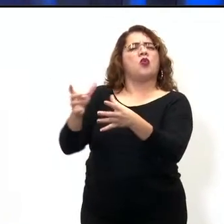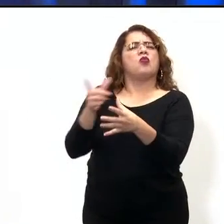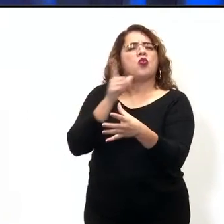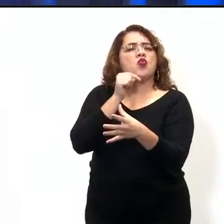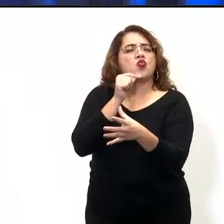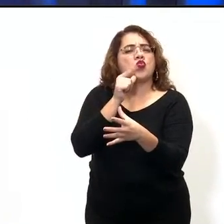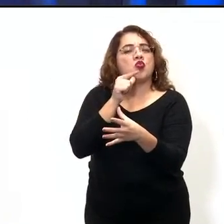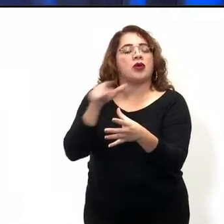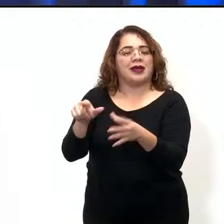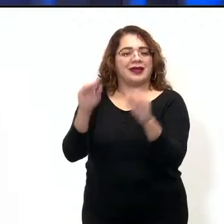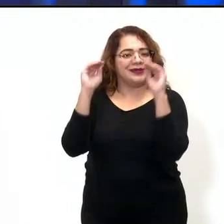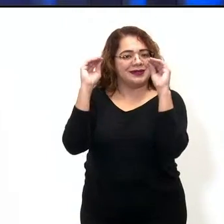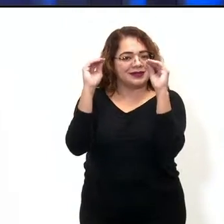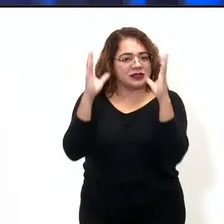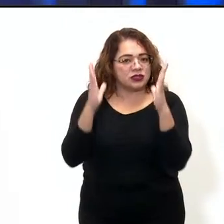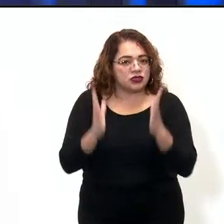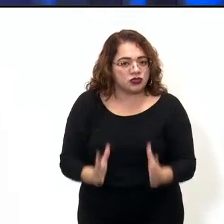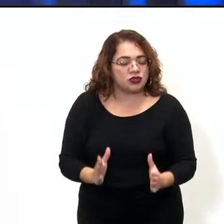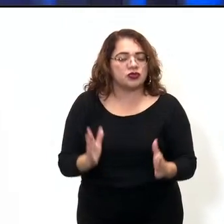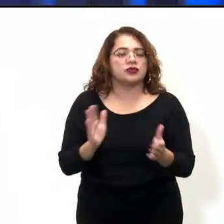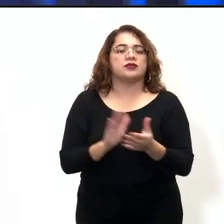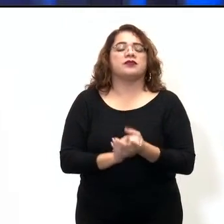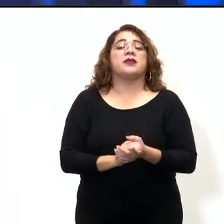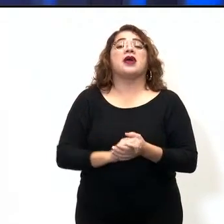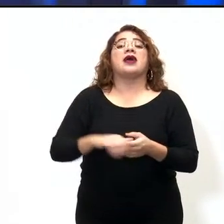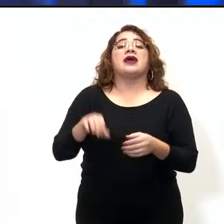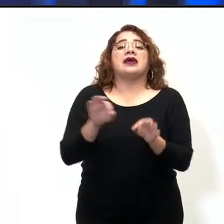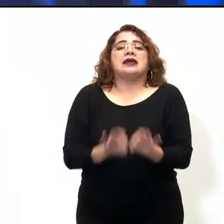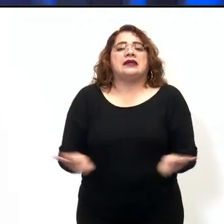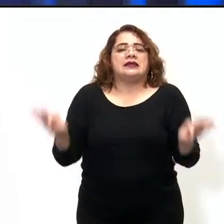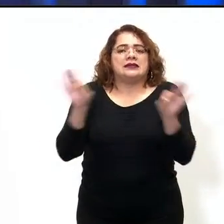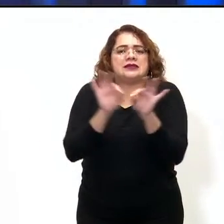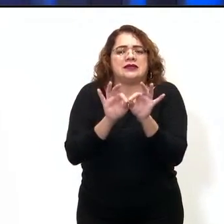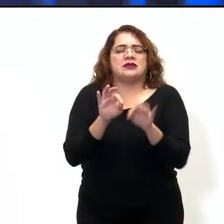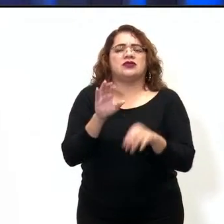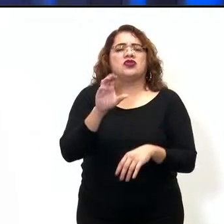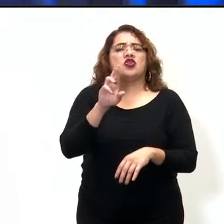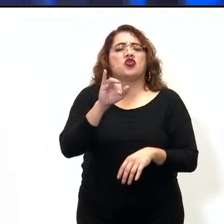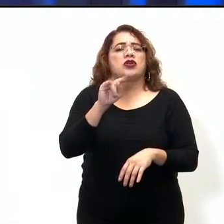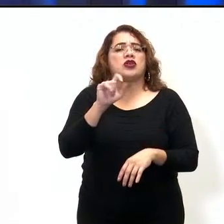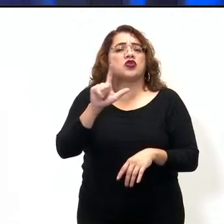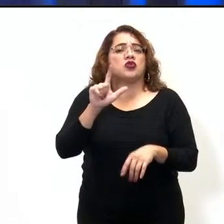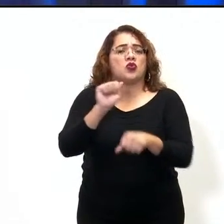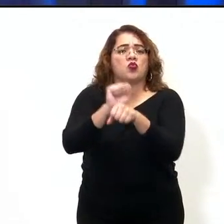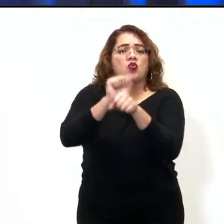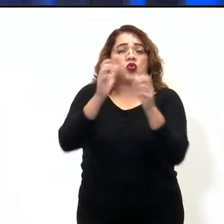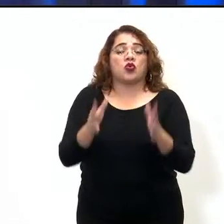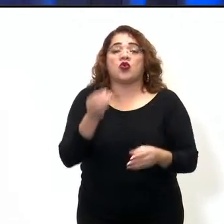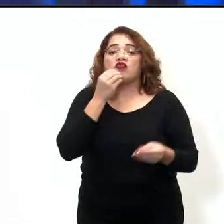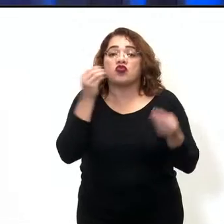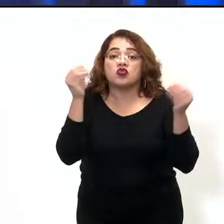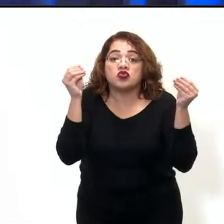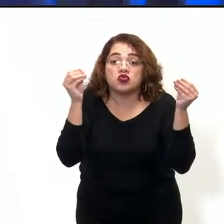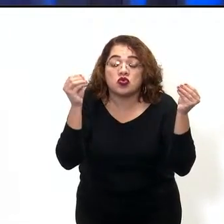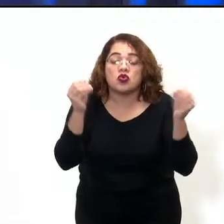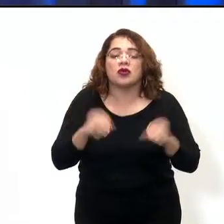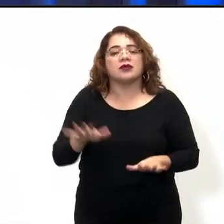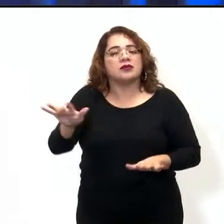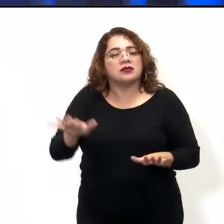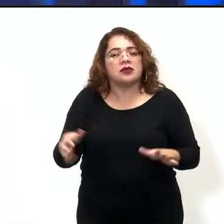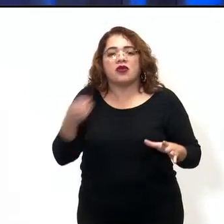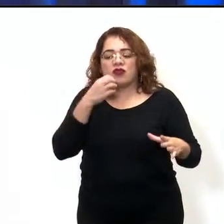includes our teachers, it includes essential critical workers at our grocery stores, it includes our